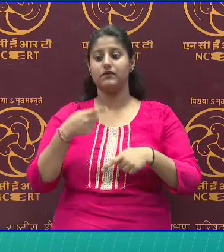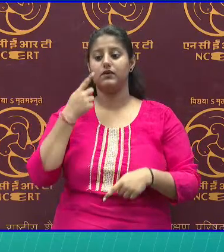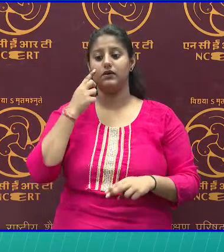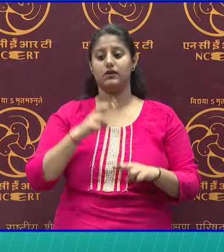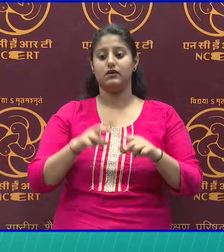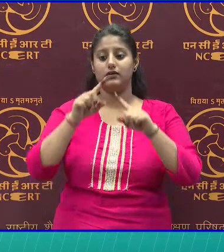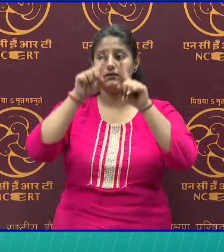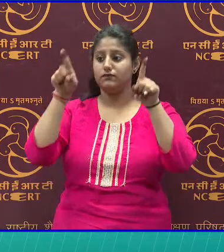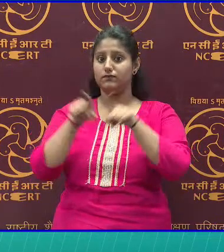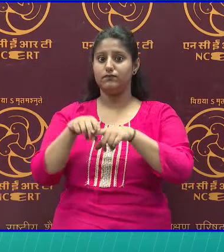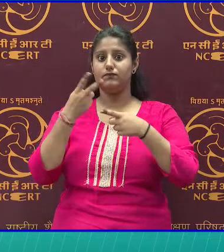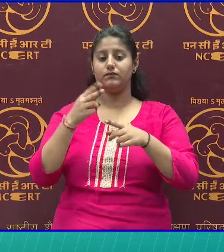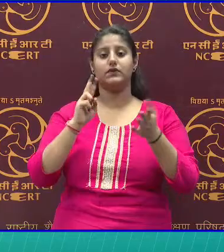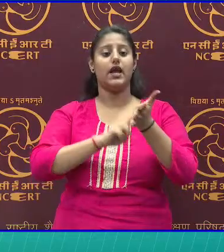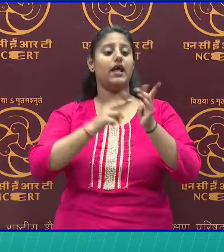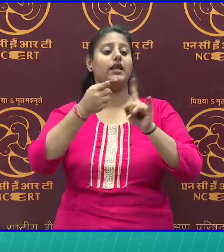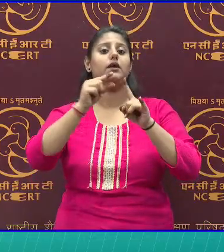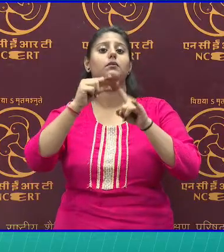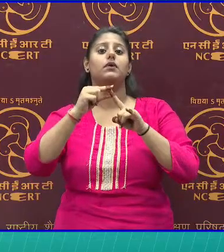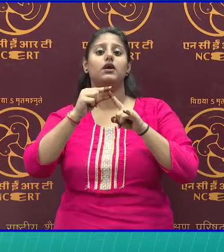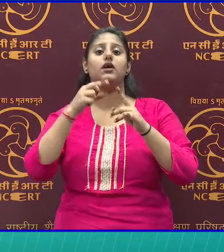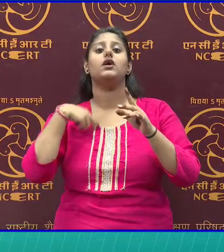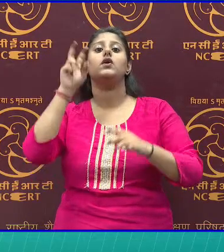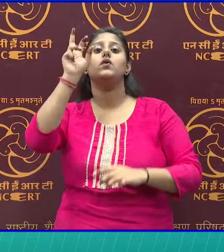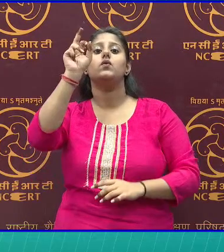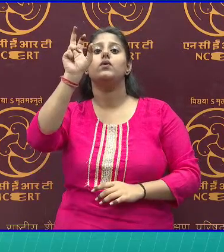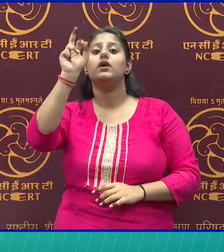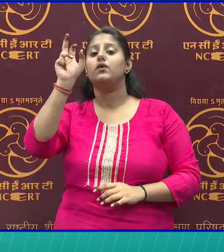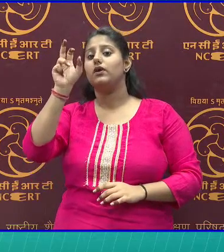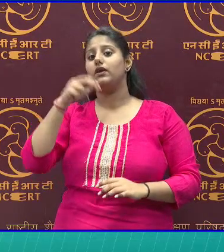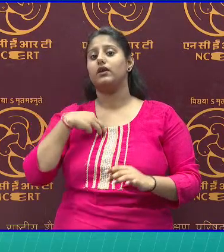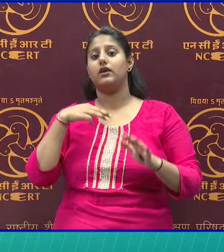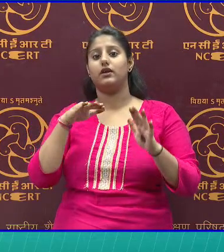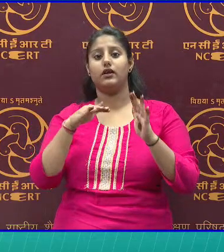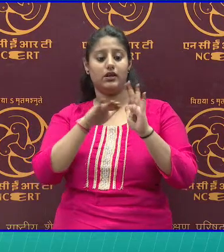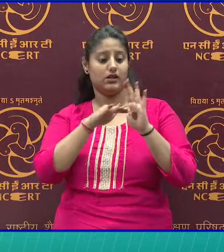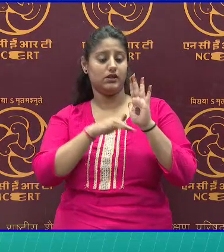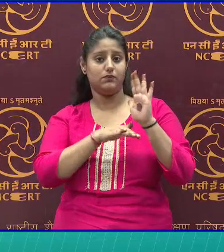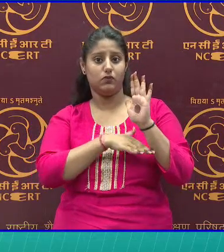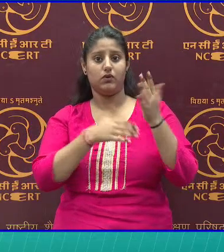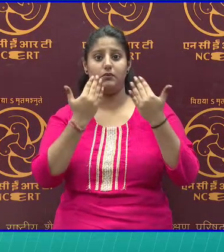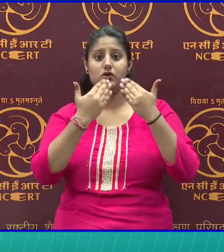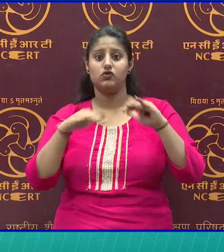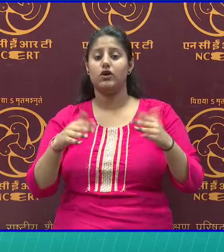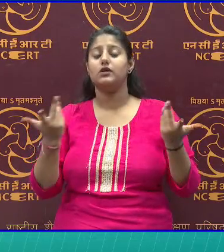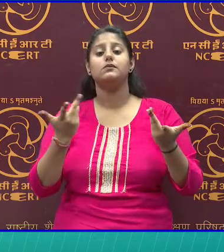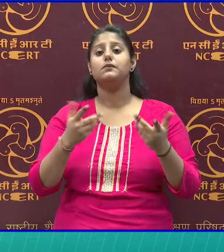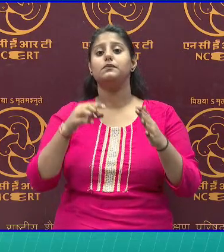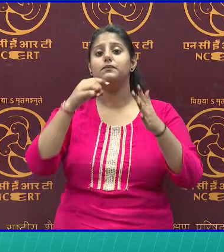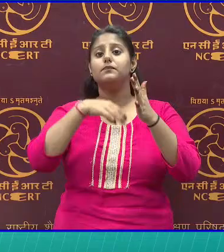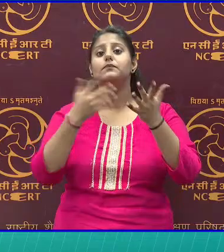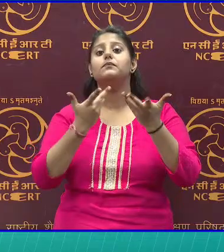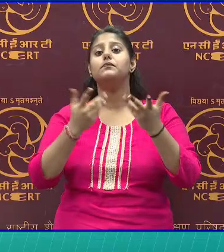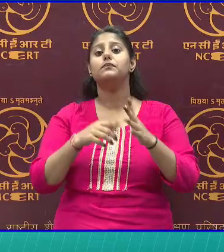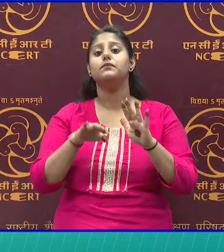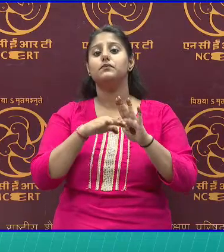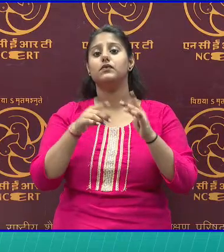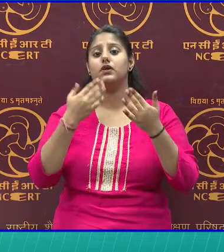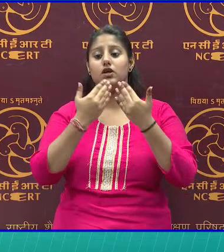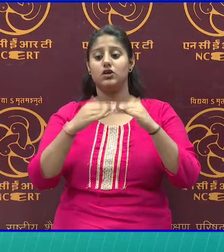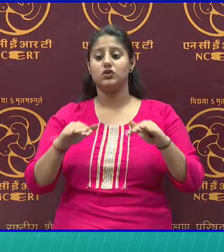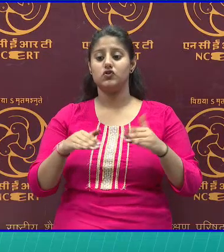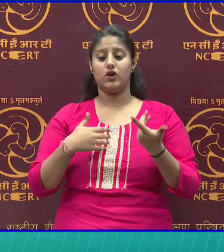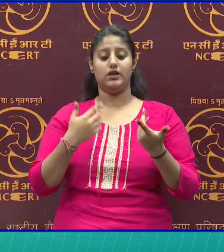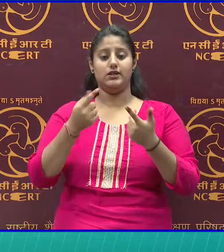nutshell, we can say the NEP 2020 talks about child, the process of learning and environment. The child, NEP